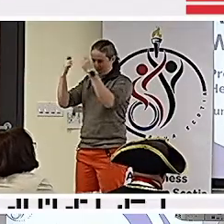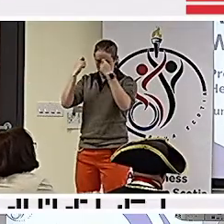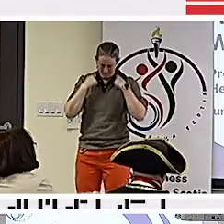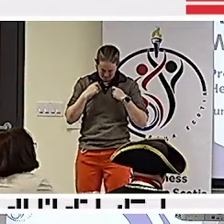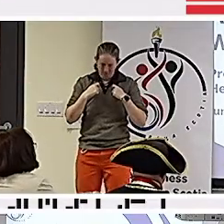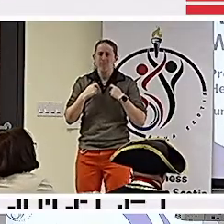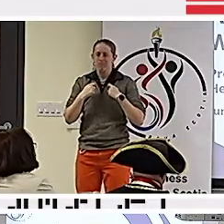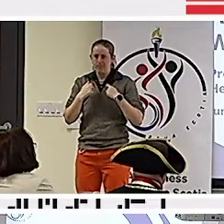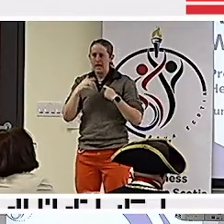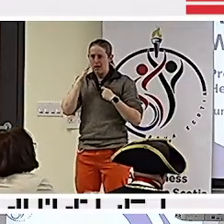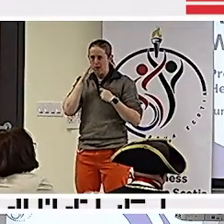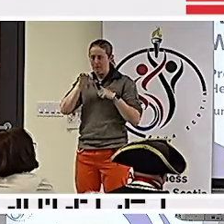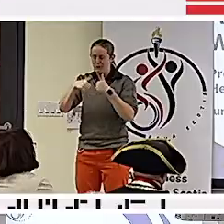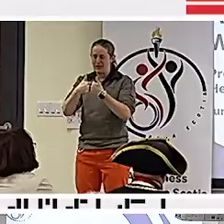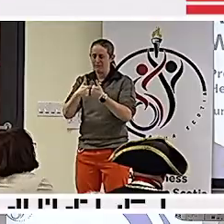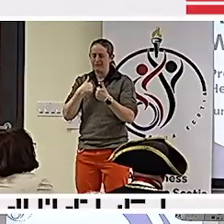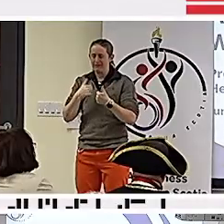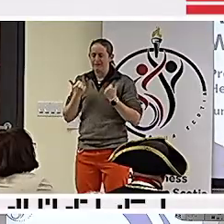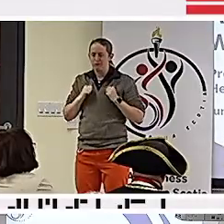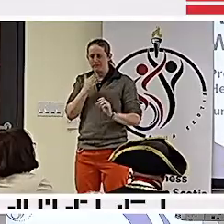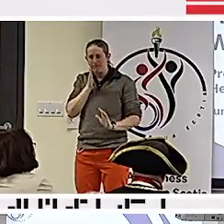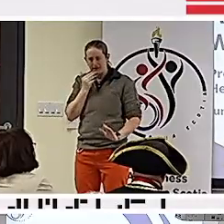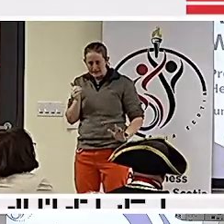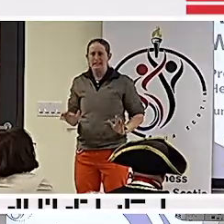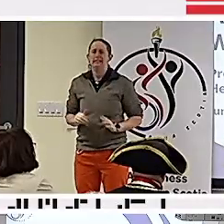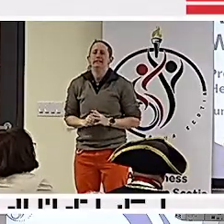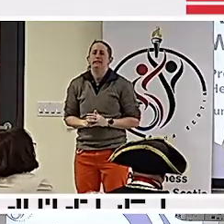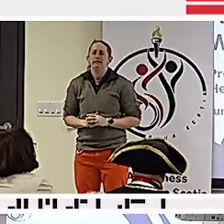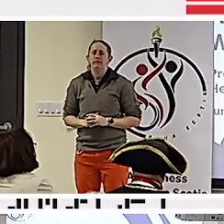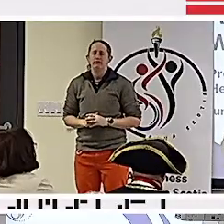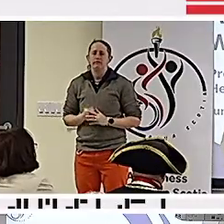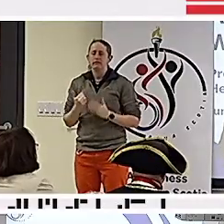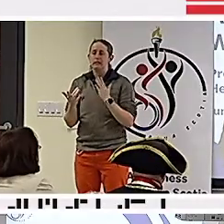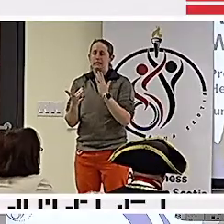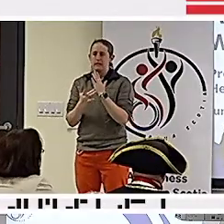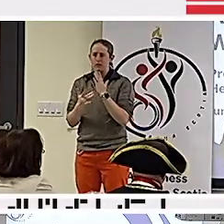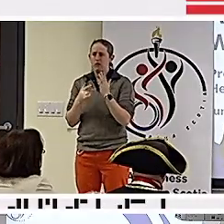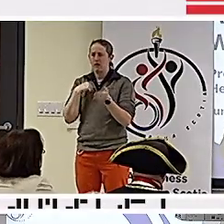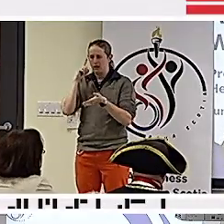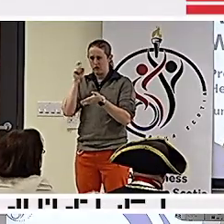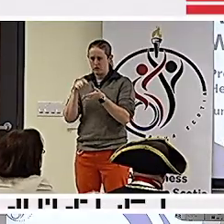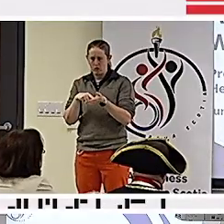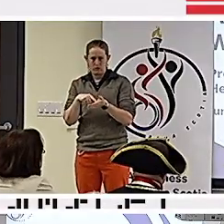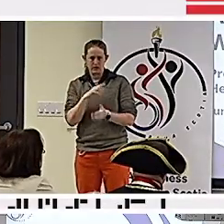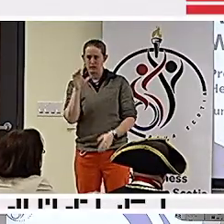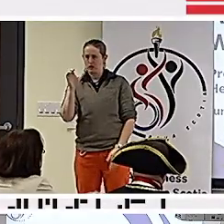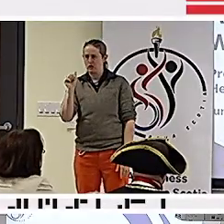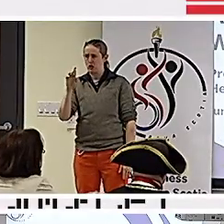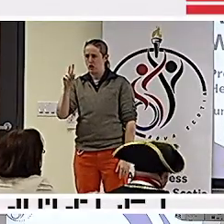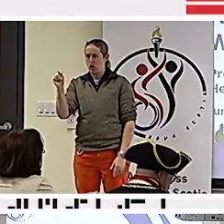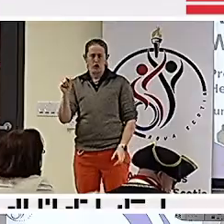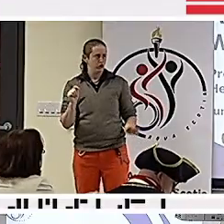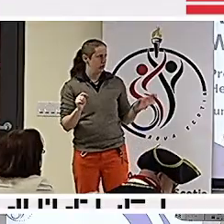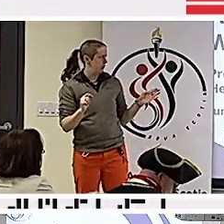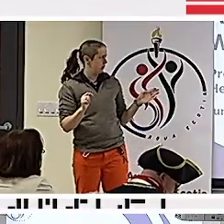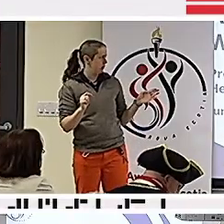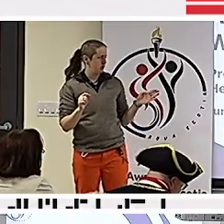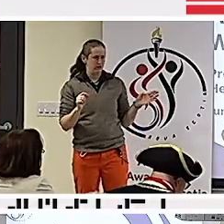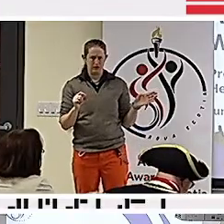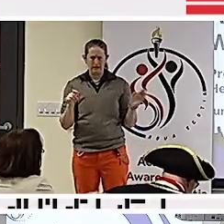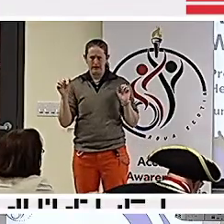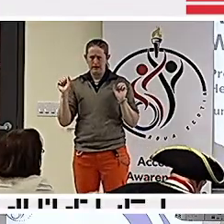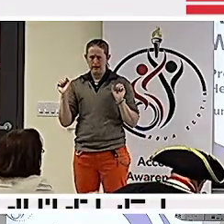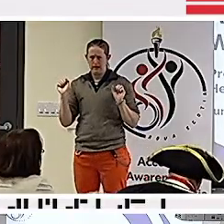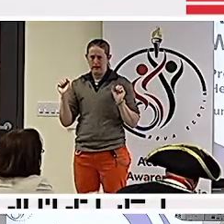my best. Second thing is, this is for technical, I just noticed with the cart, would it make sense, and can we certainly move